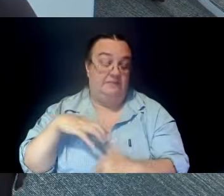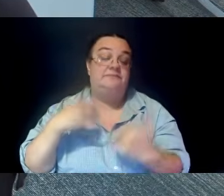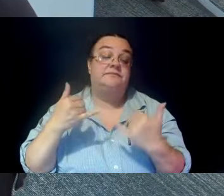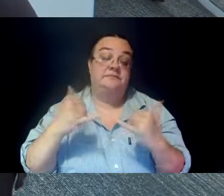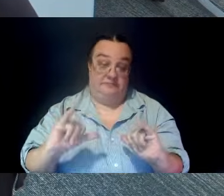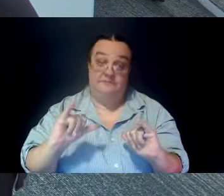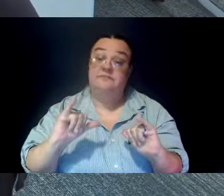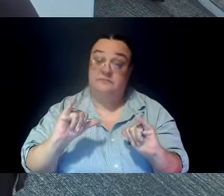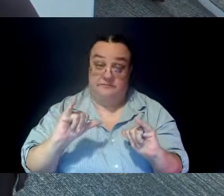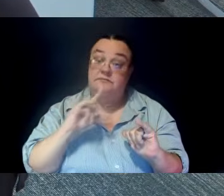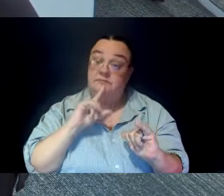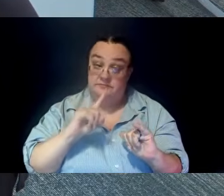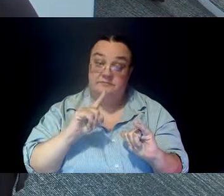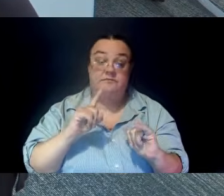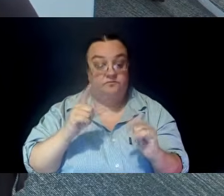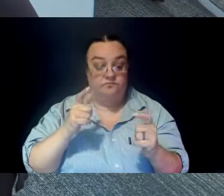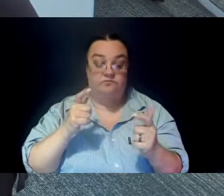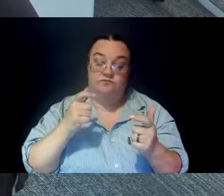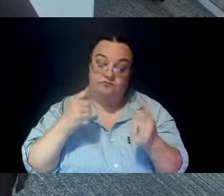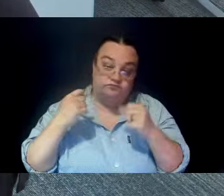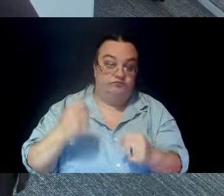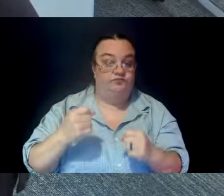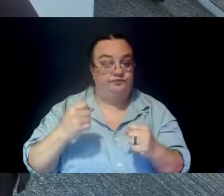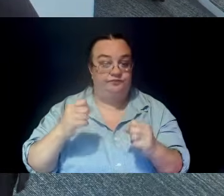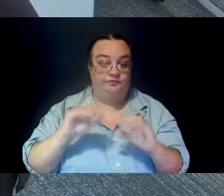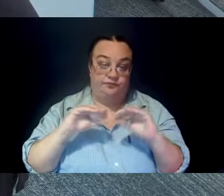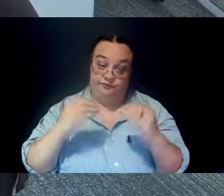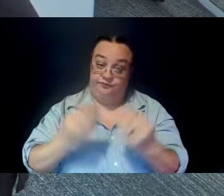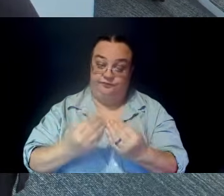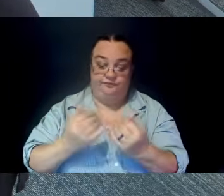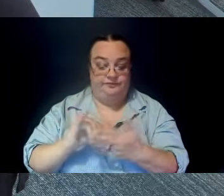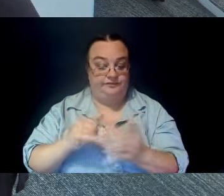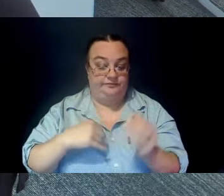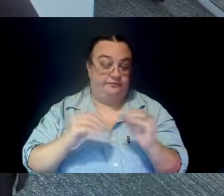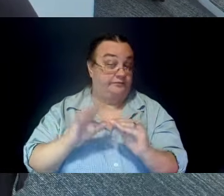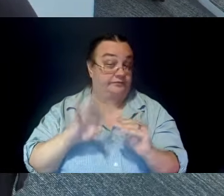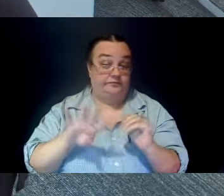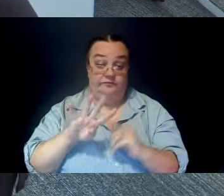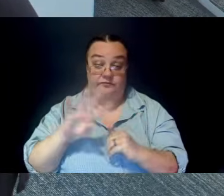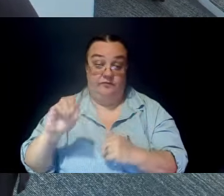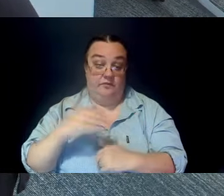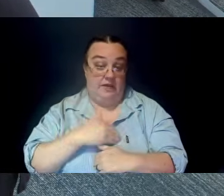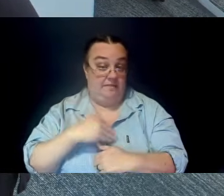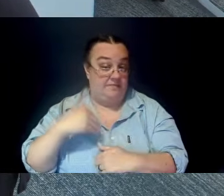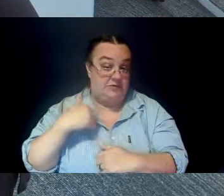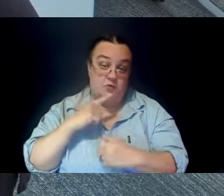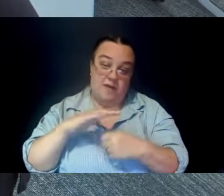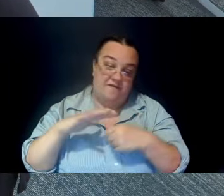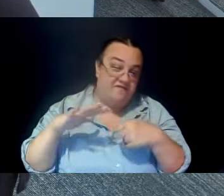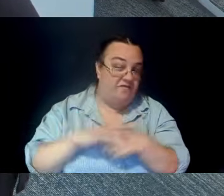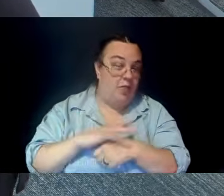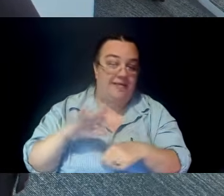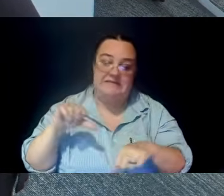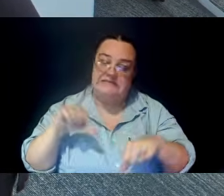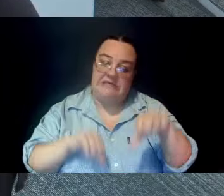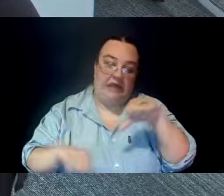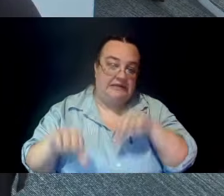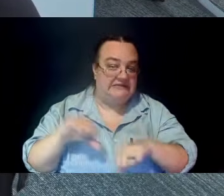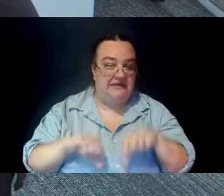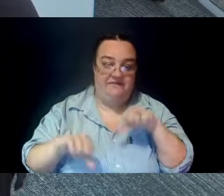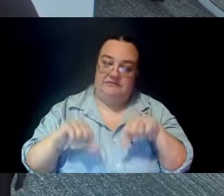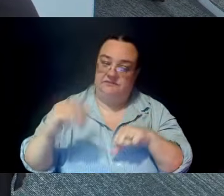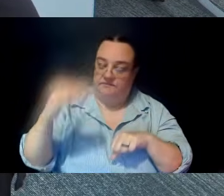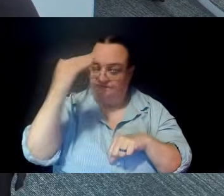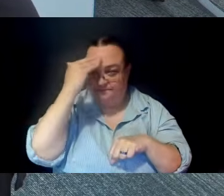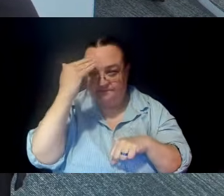robust organization with over 40 members, with chock full of scientific expertise. And you